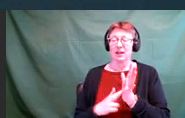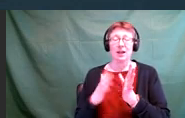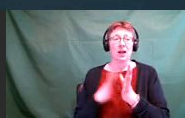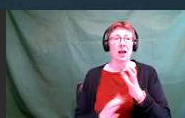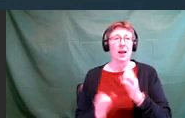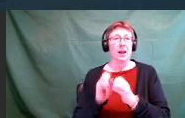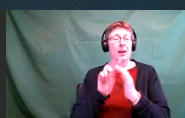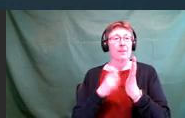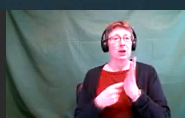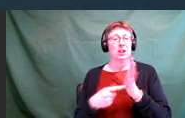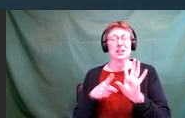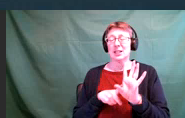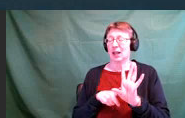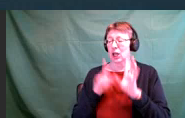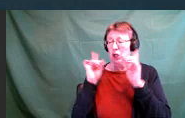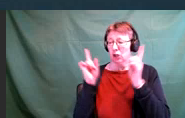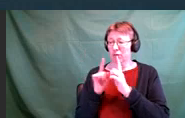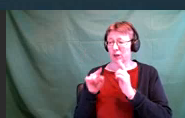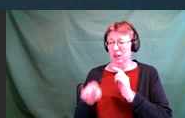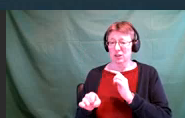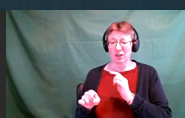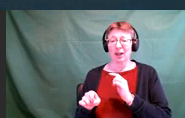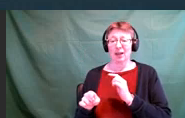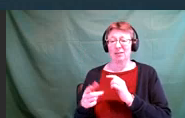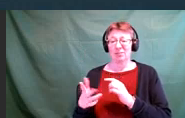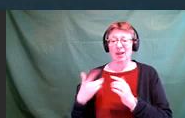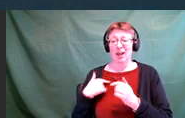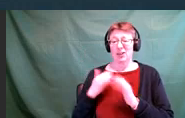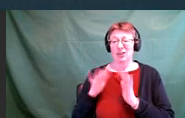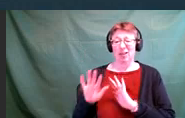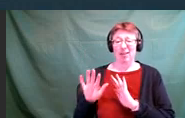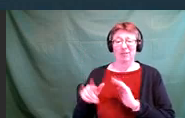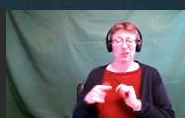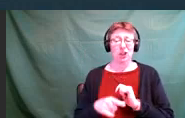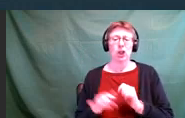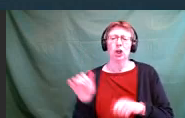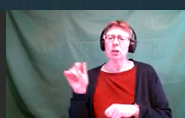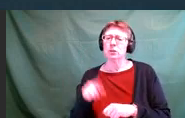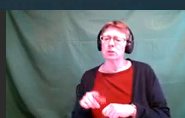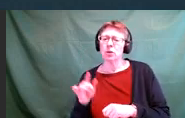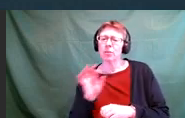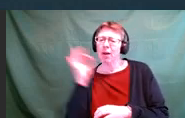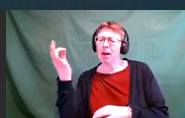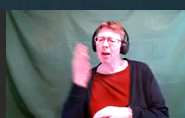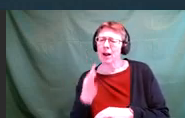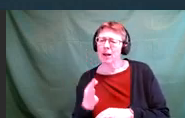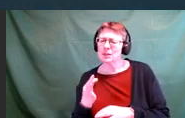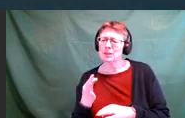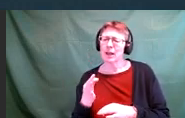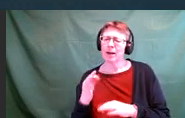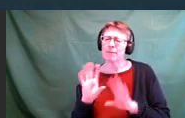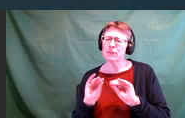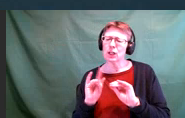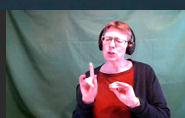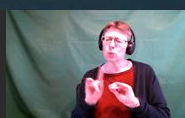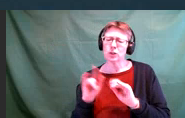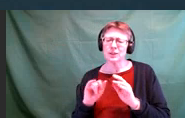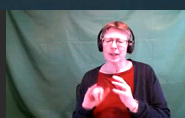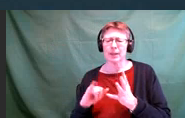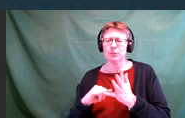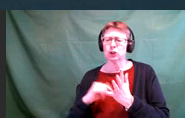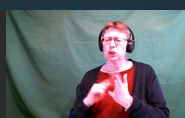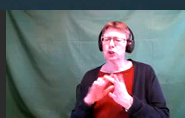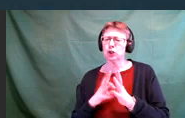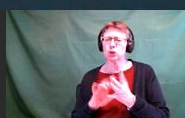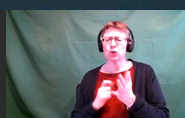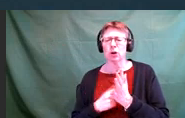But it was the first part of the lecture. We should be finished by 4 o'clock at the latest, probably, Stuart.